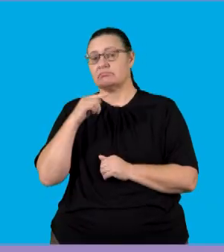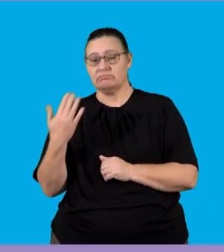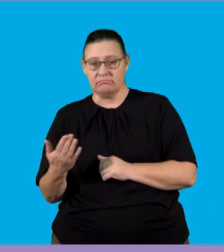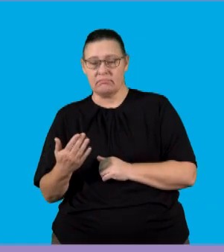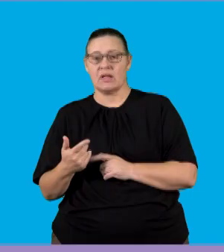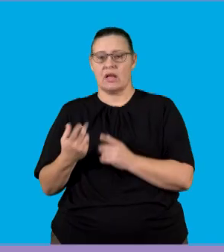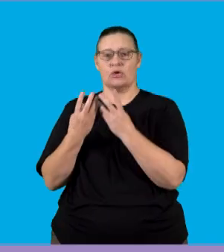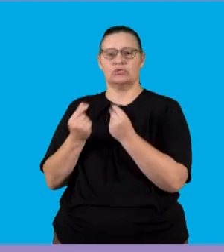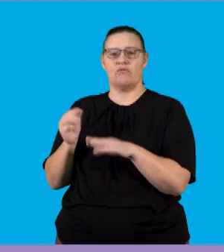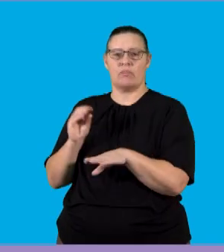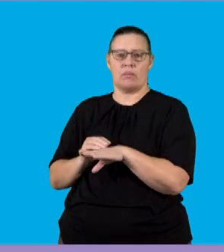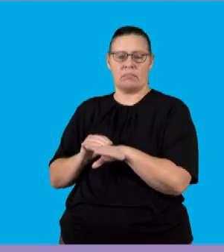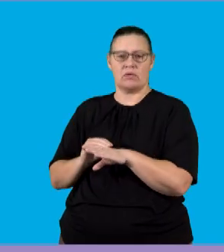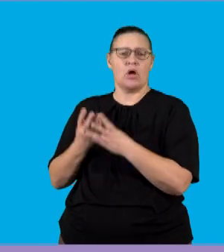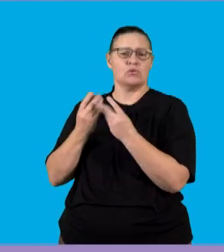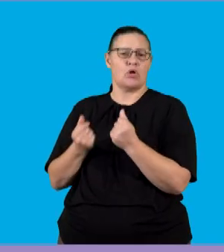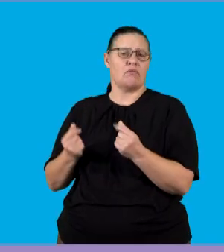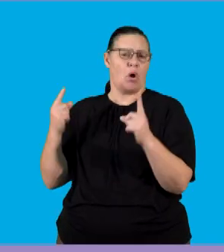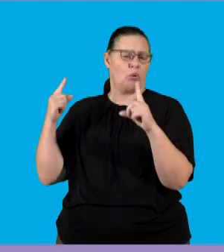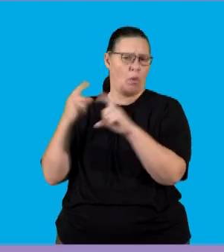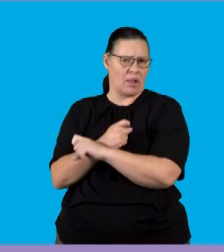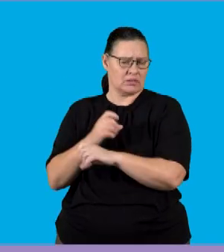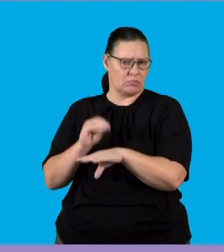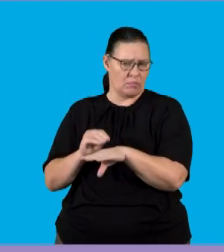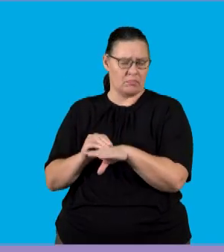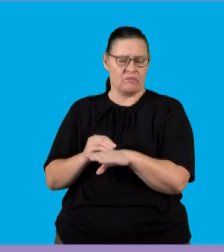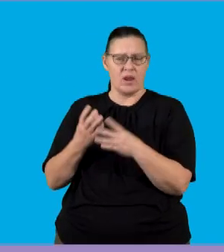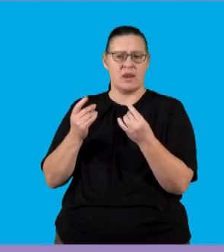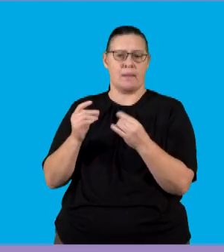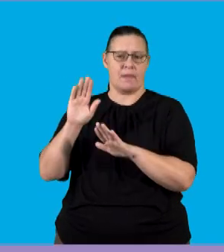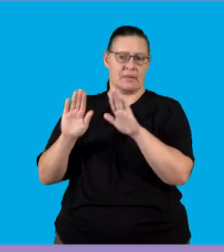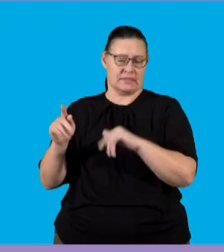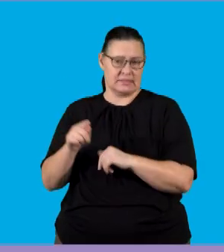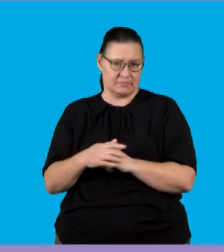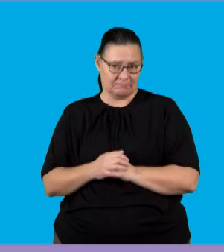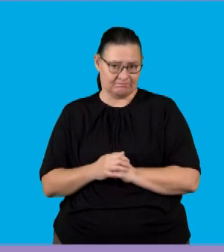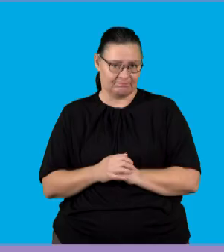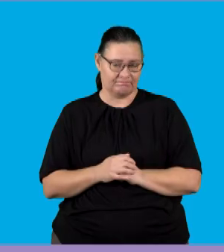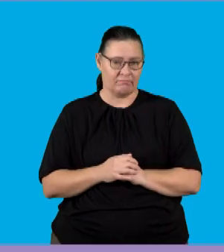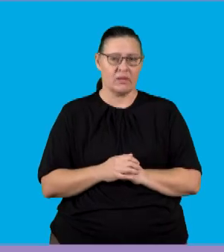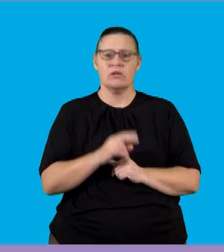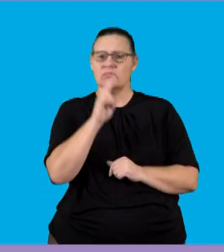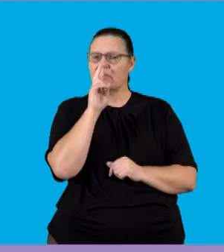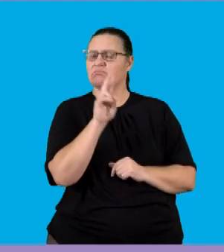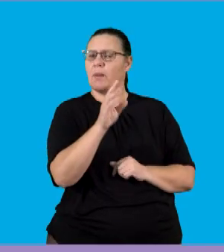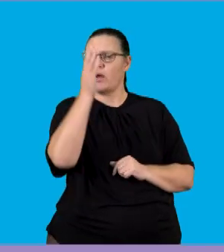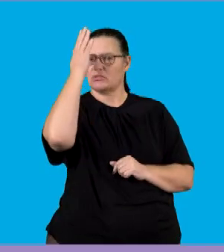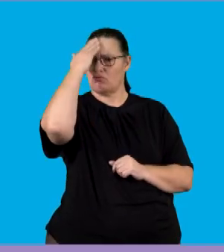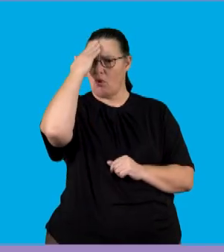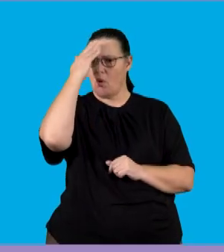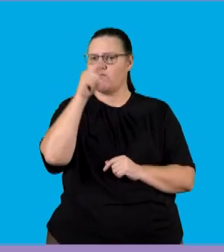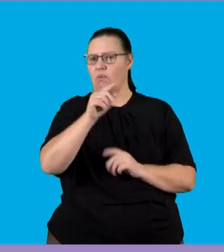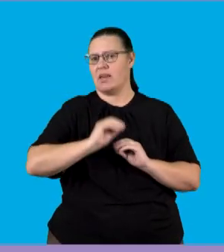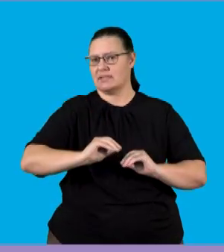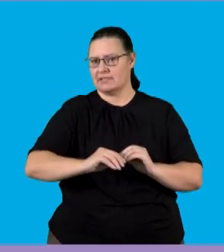where we are going to solve for complex problems involving numeric patterns. Let's see what you need to know